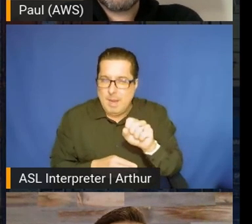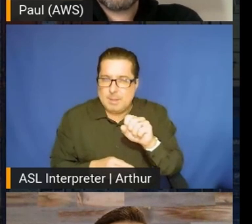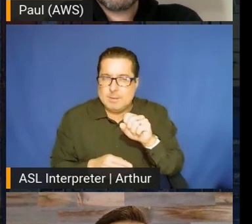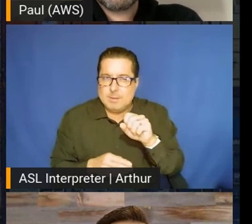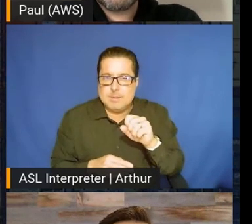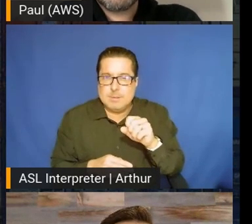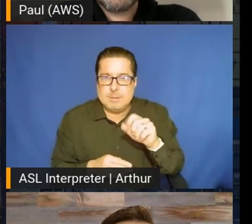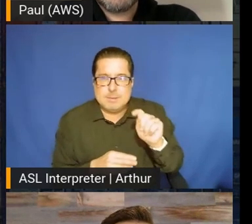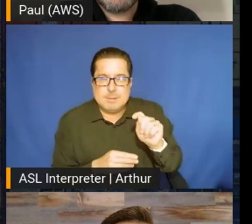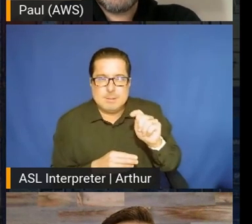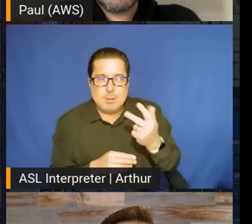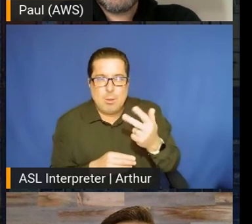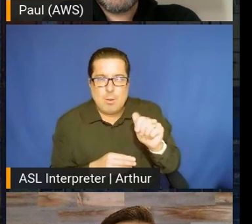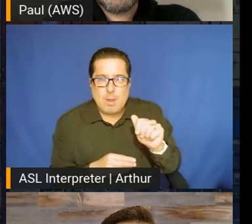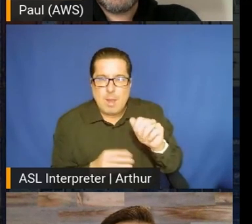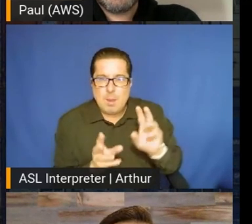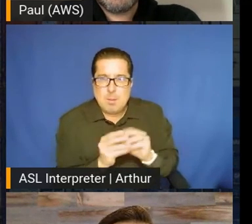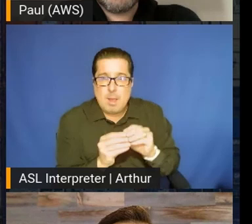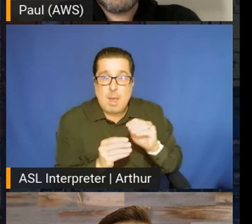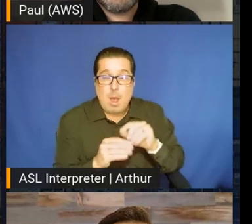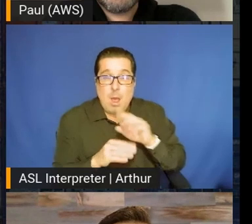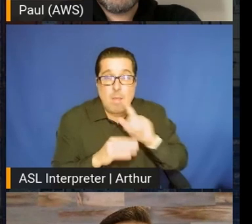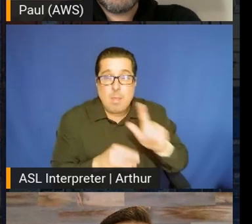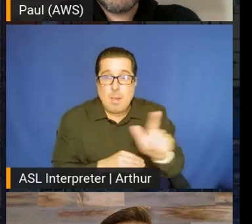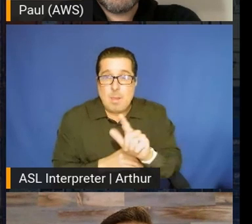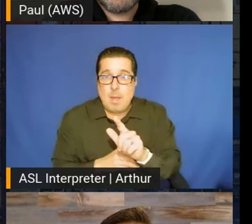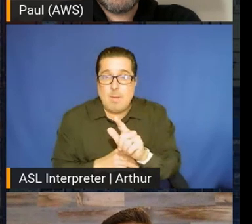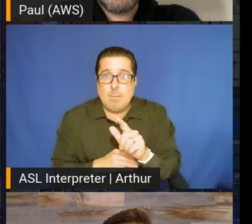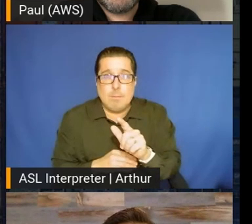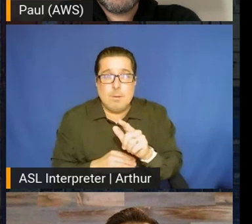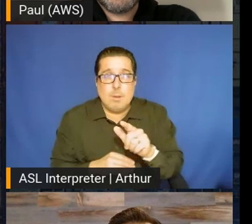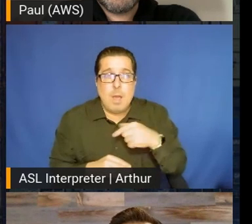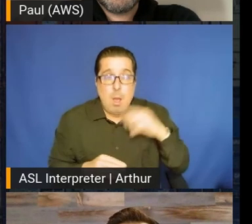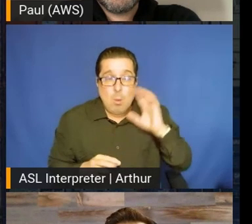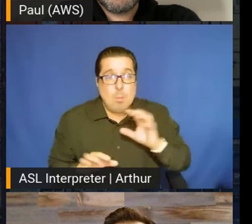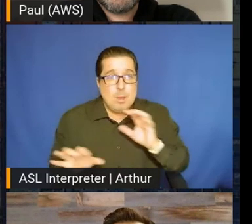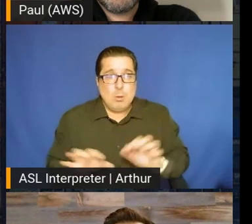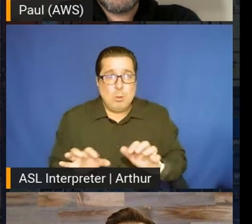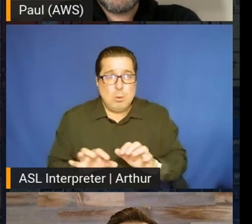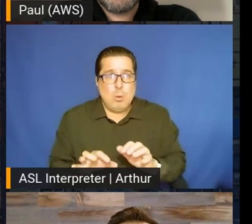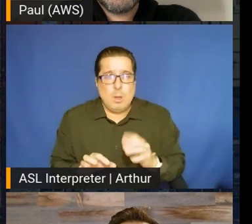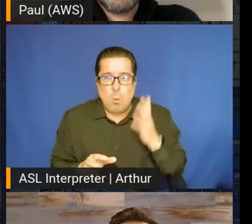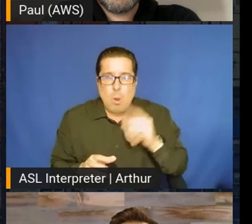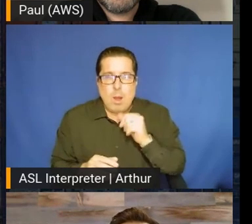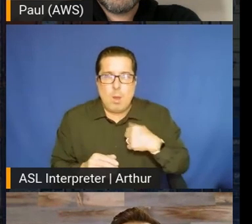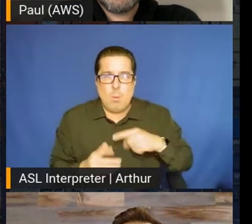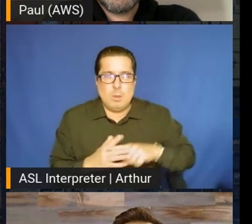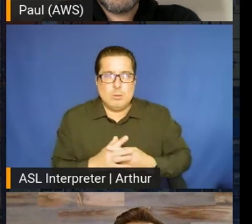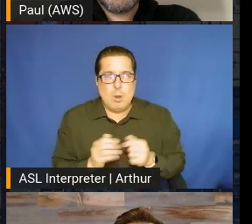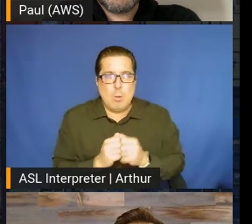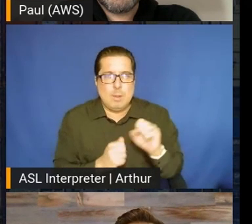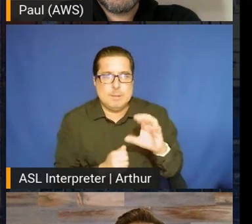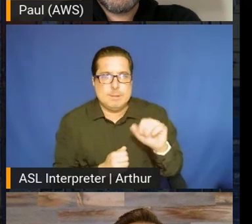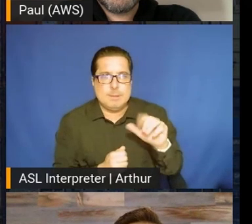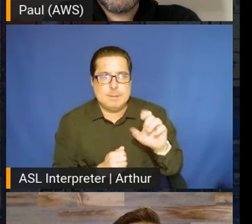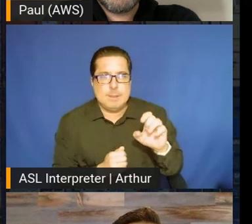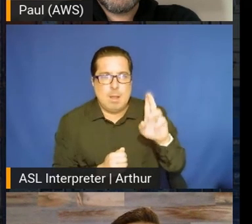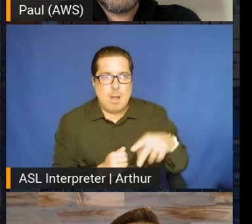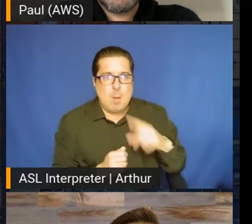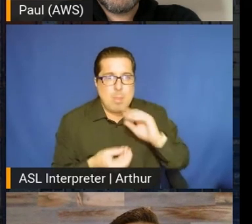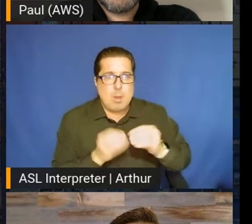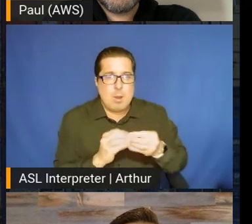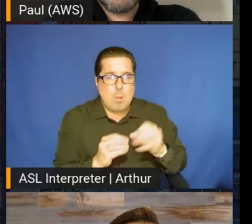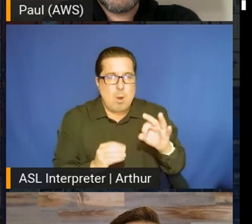medium. And on the left, now what I will be doing is, let's say we start with scaling up the number of replicas to